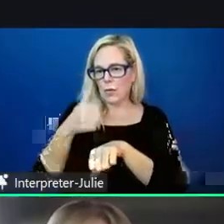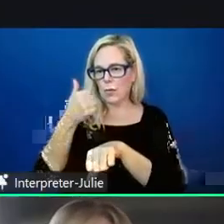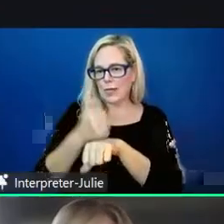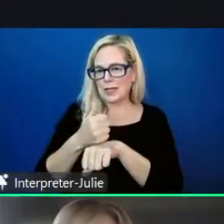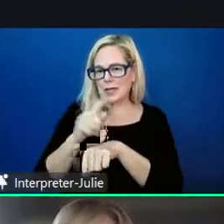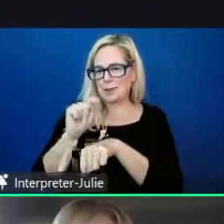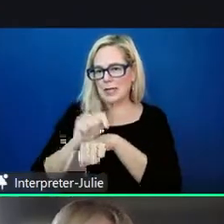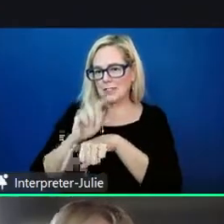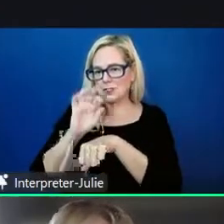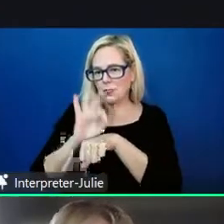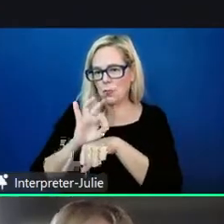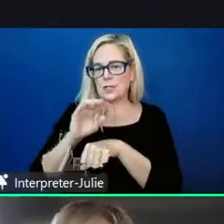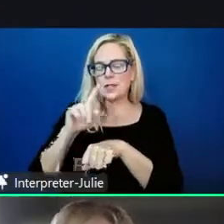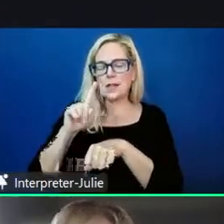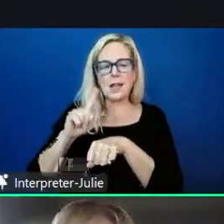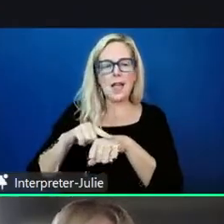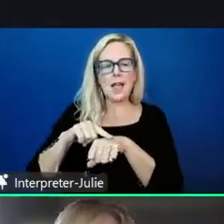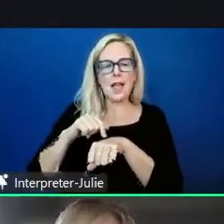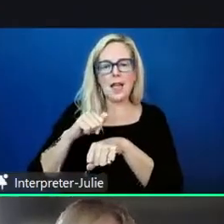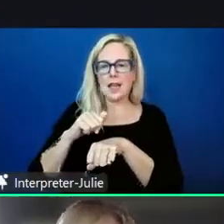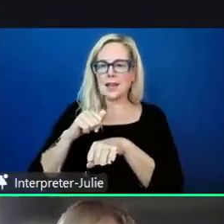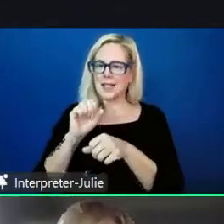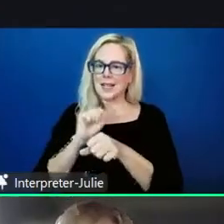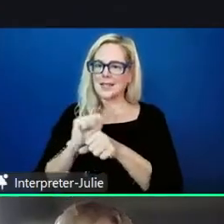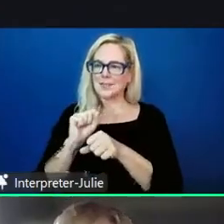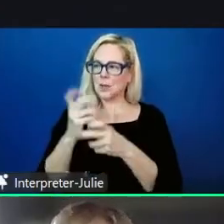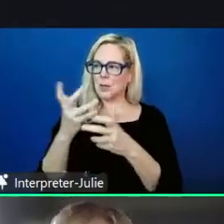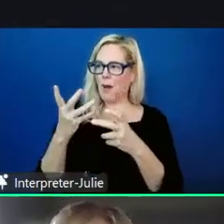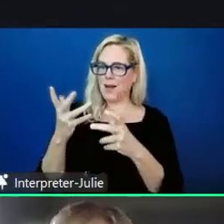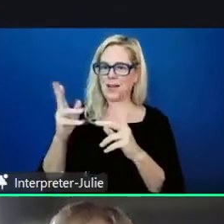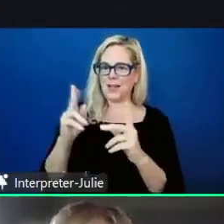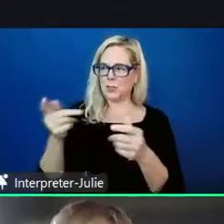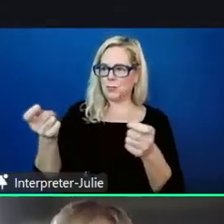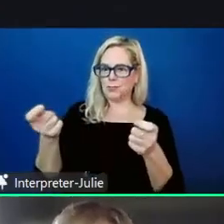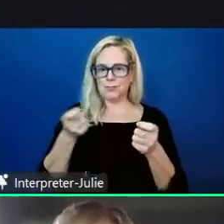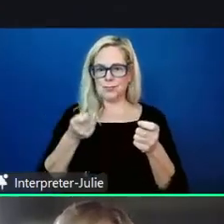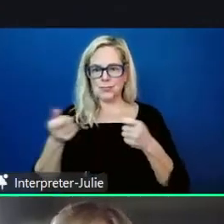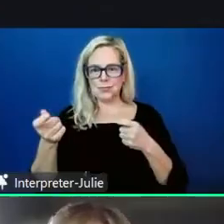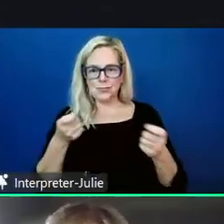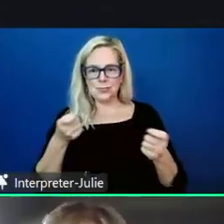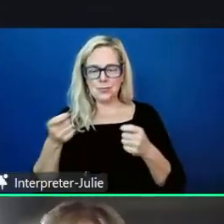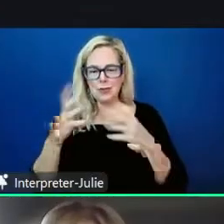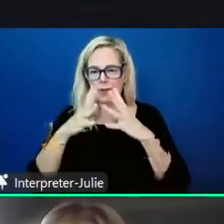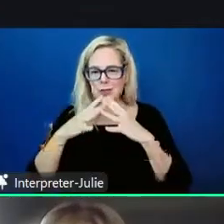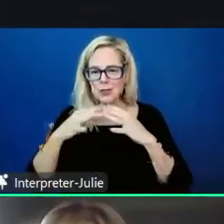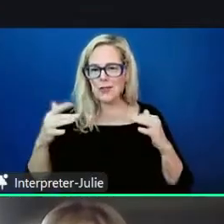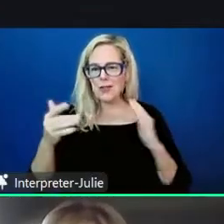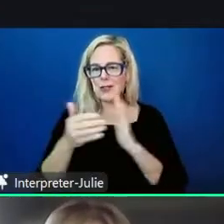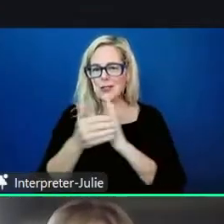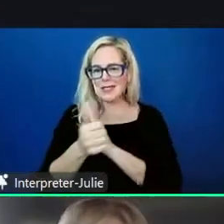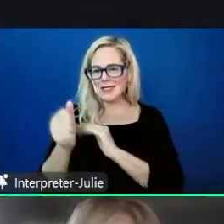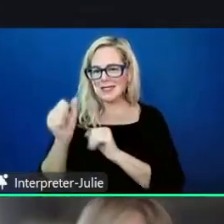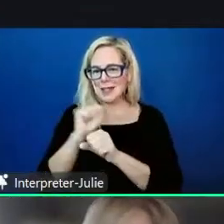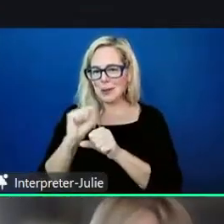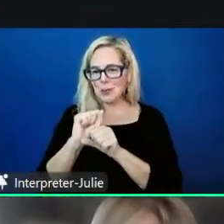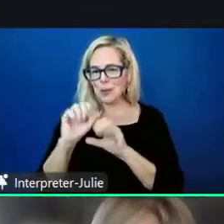Ohio Health as a workplace of choice by attracting, developing, and retaining a diverse and skilled workforce.